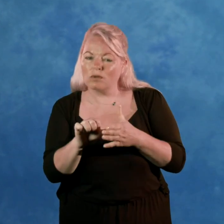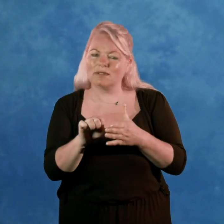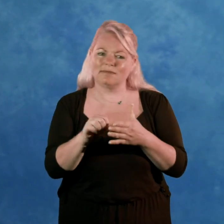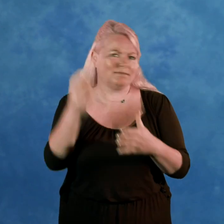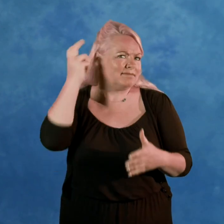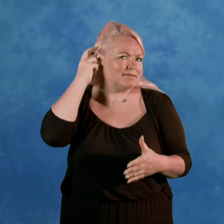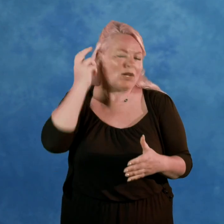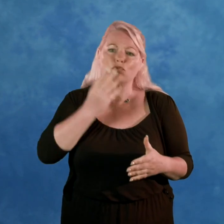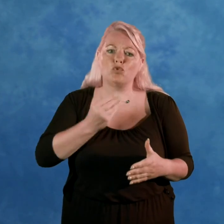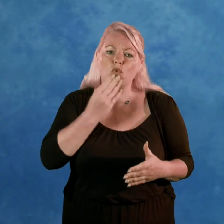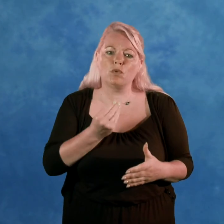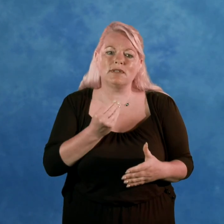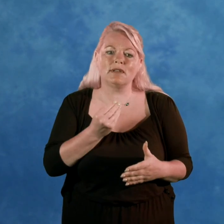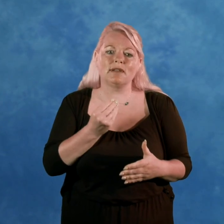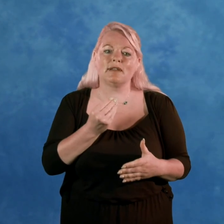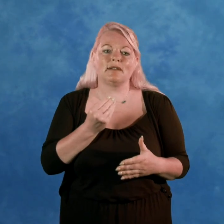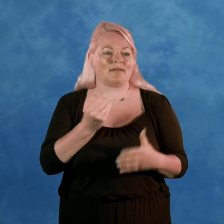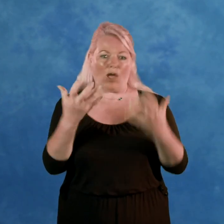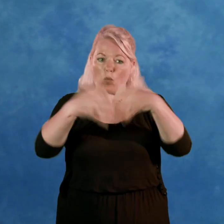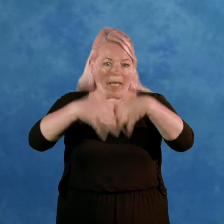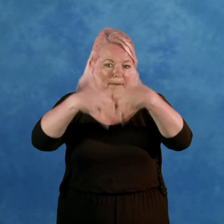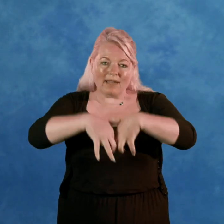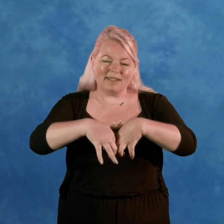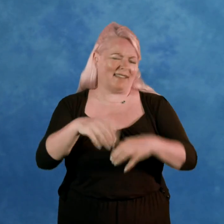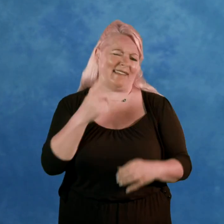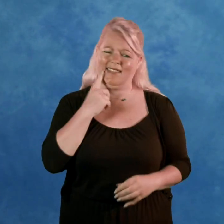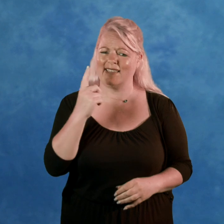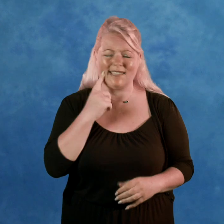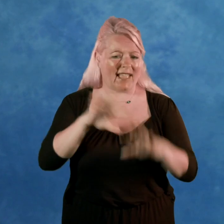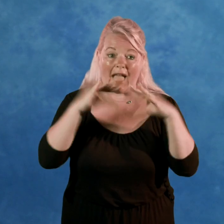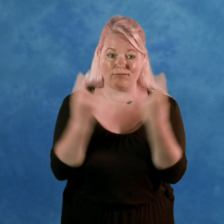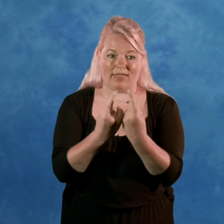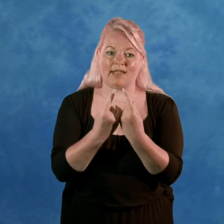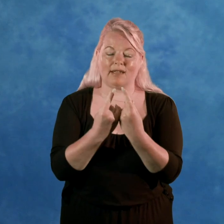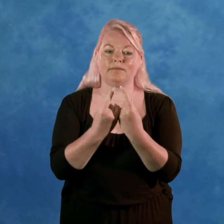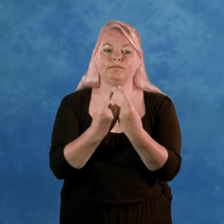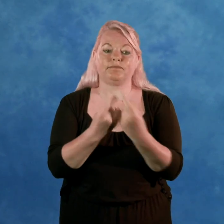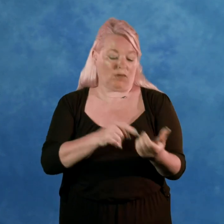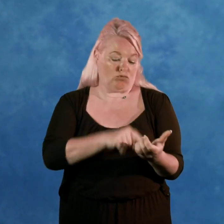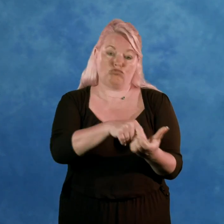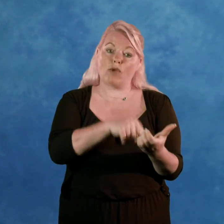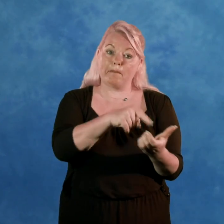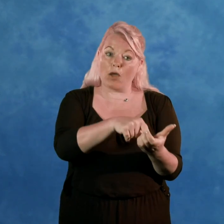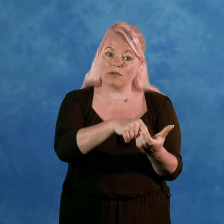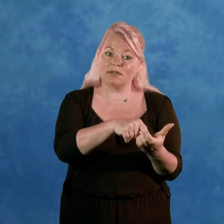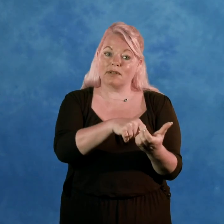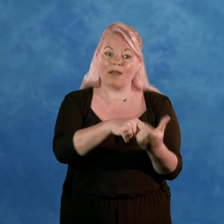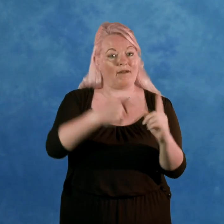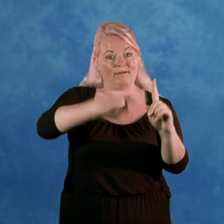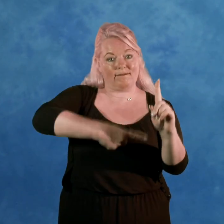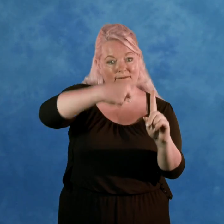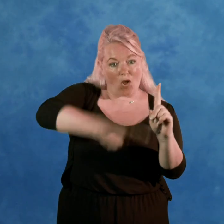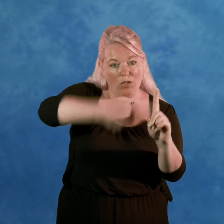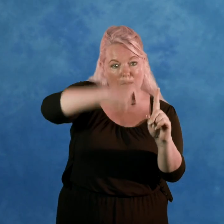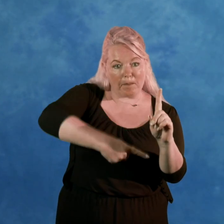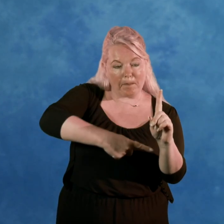to use, it's all, and the accessories, they're very easy. You've got a remote, it changes the